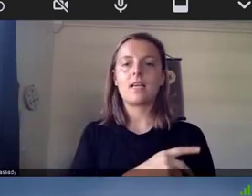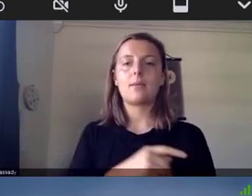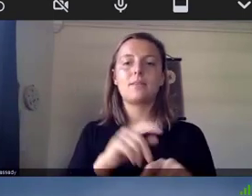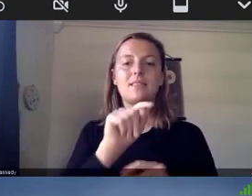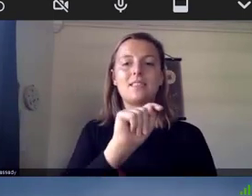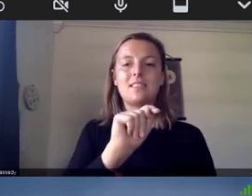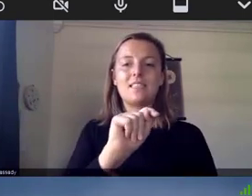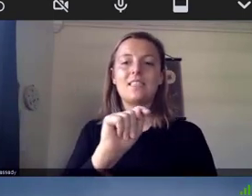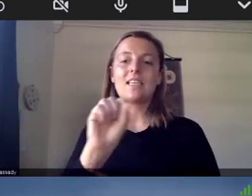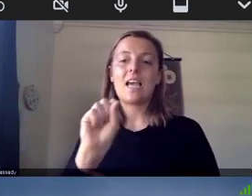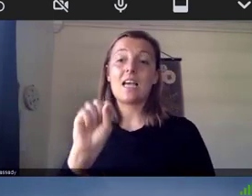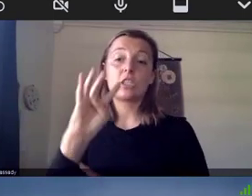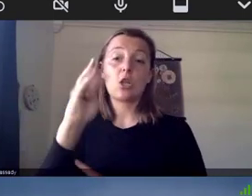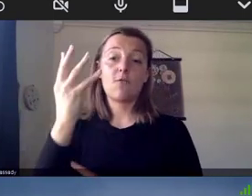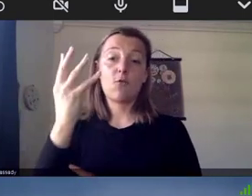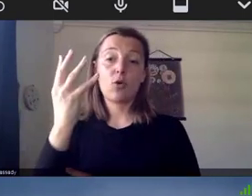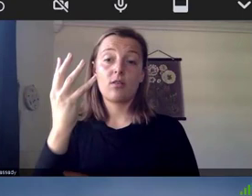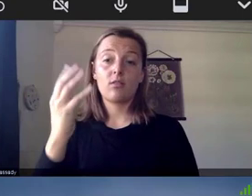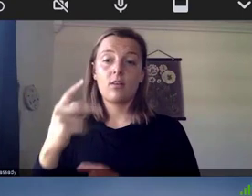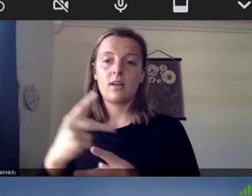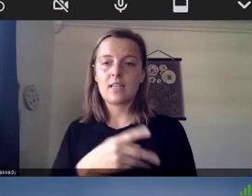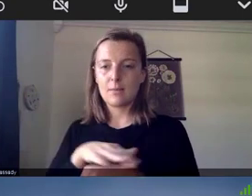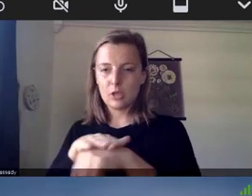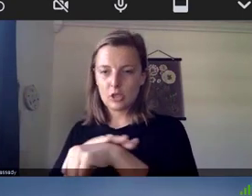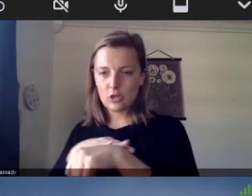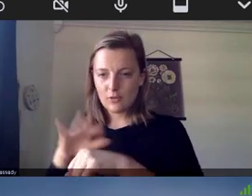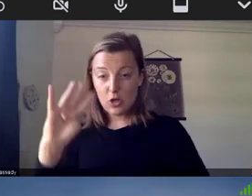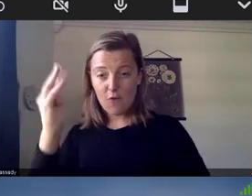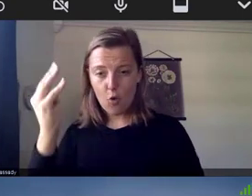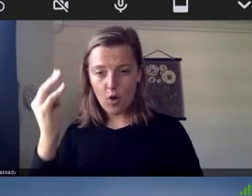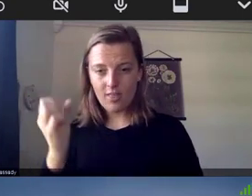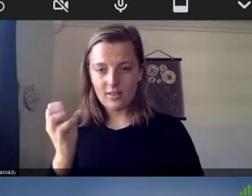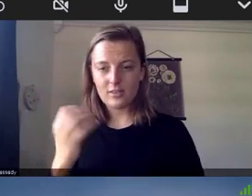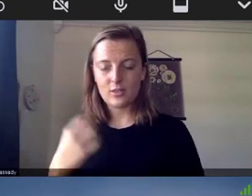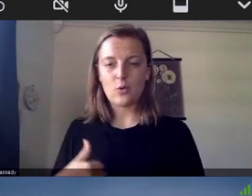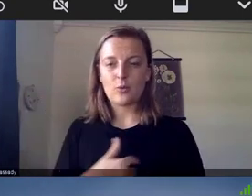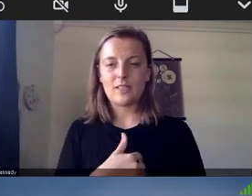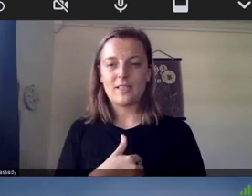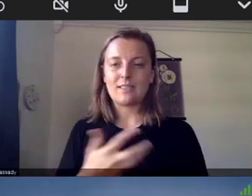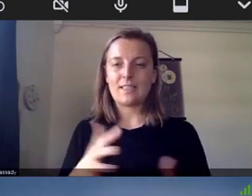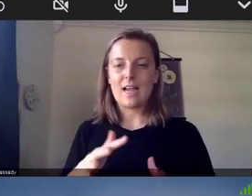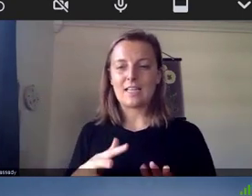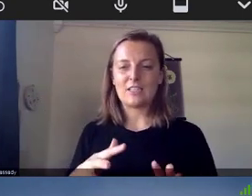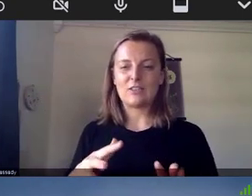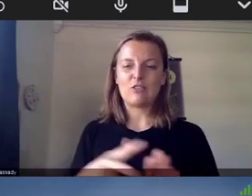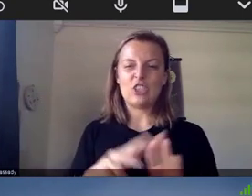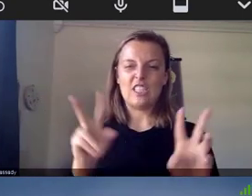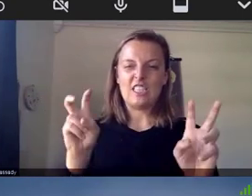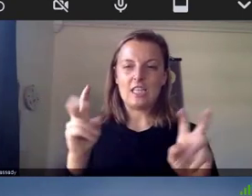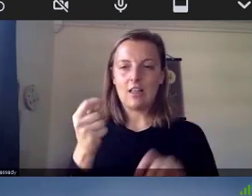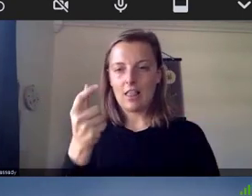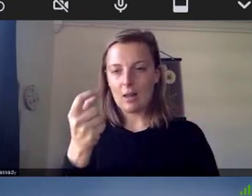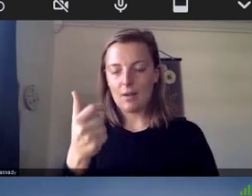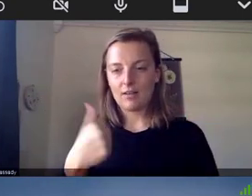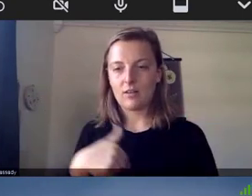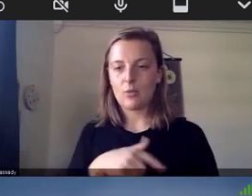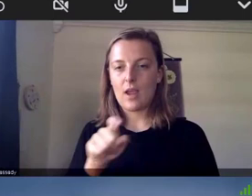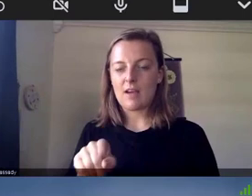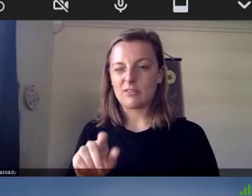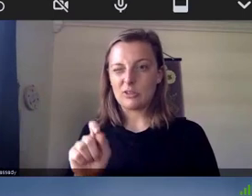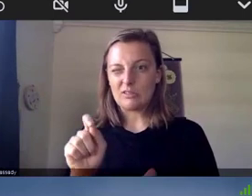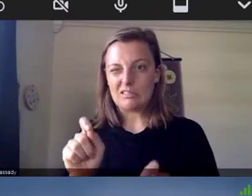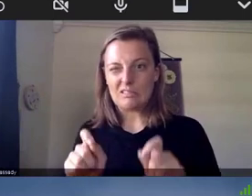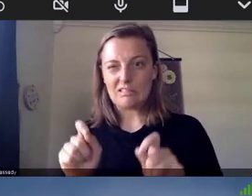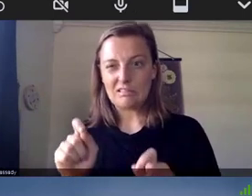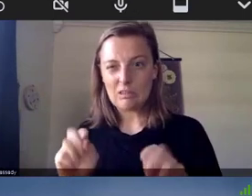So we sort of cheat a little bit. You got to squint a little bit to make this work. But we can kind of make this